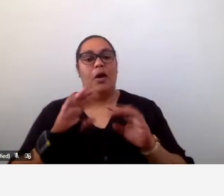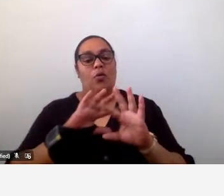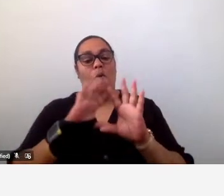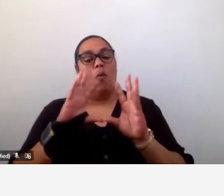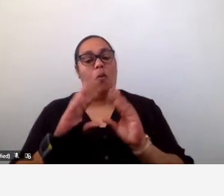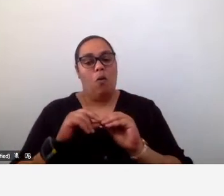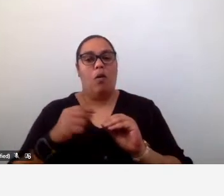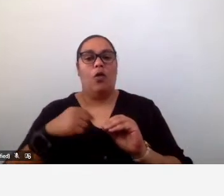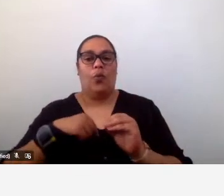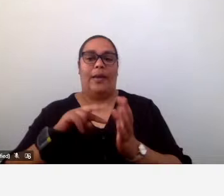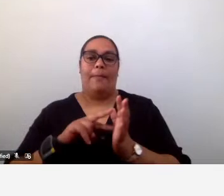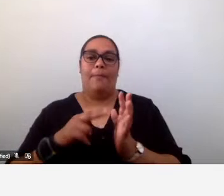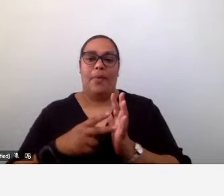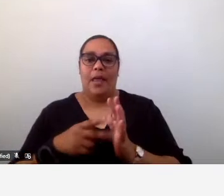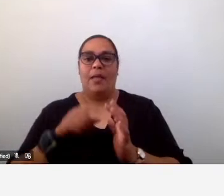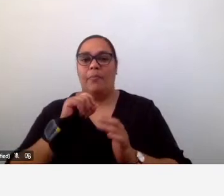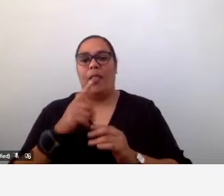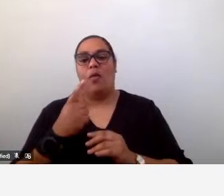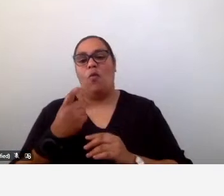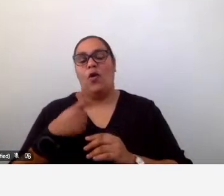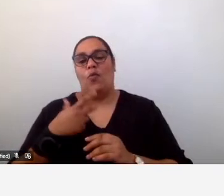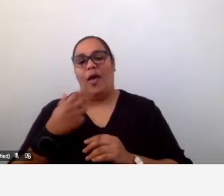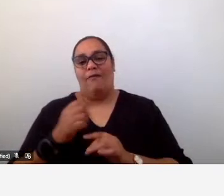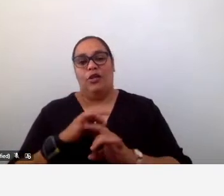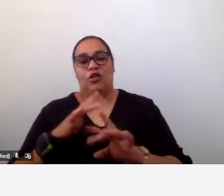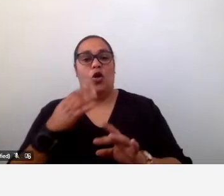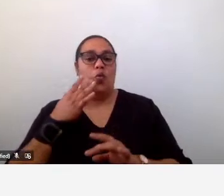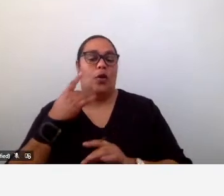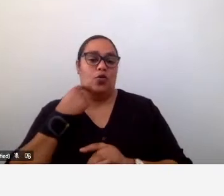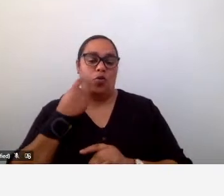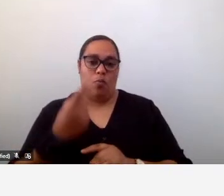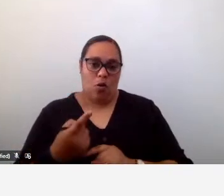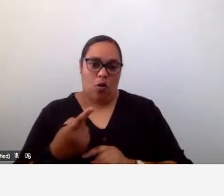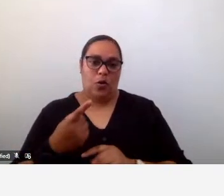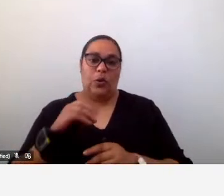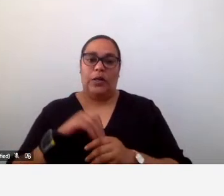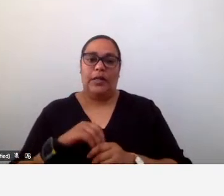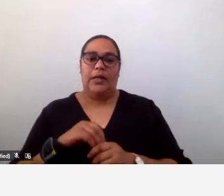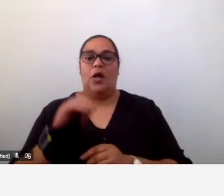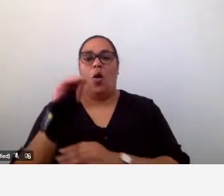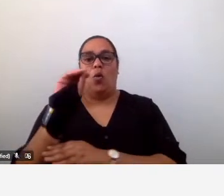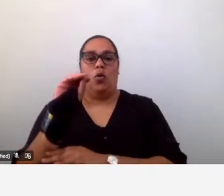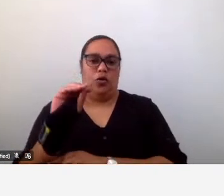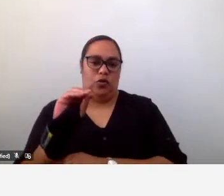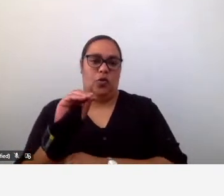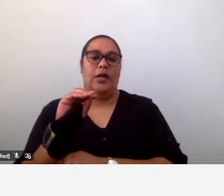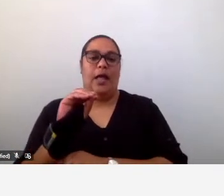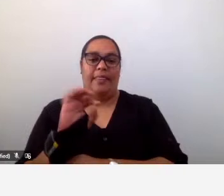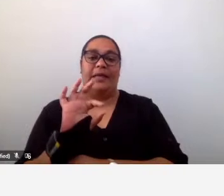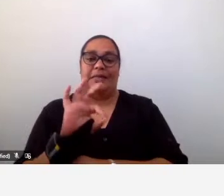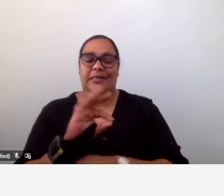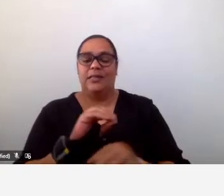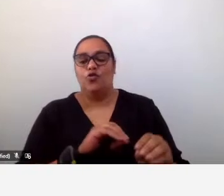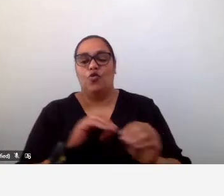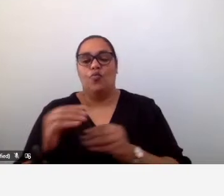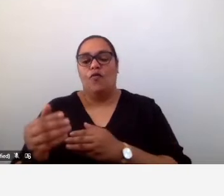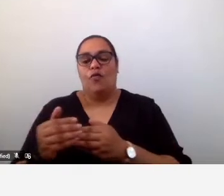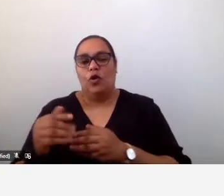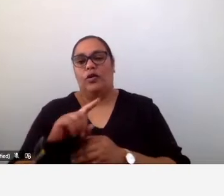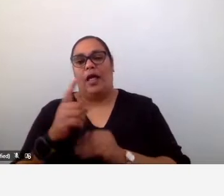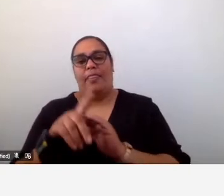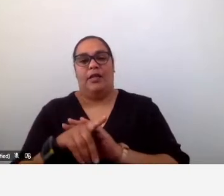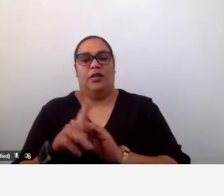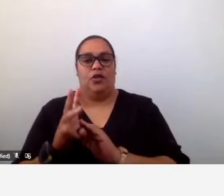that, therefore, we planned the one that we are having starting tomorrow in Otoren, and then it will move closer to the other